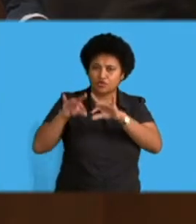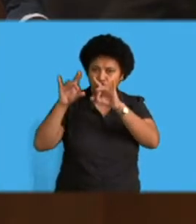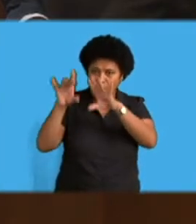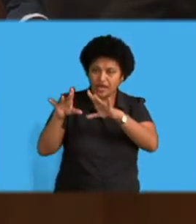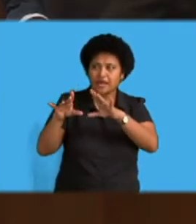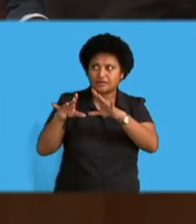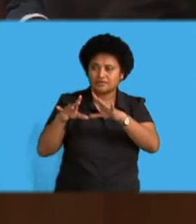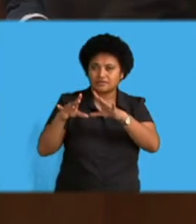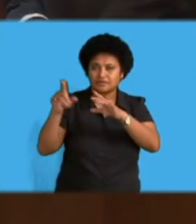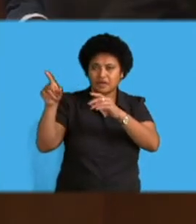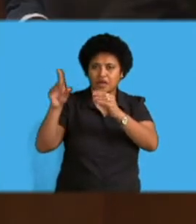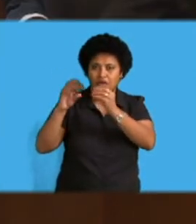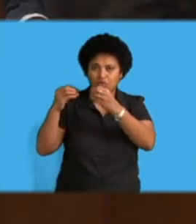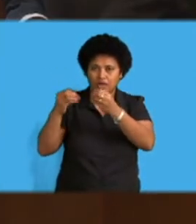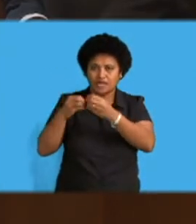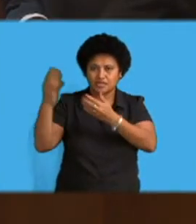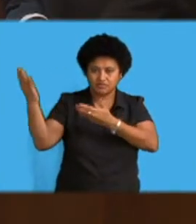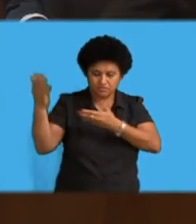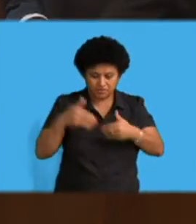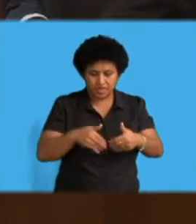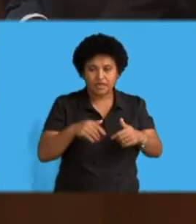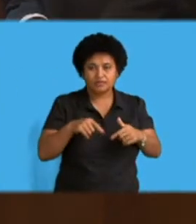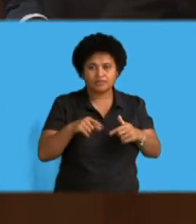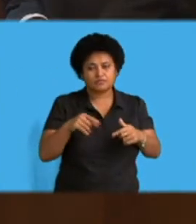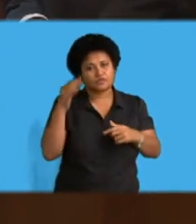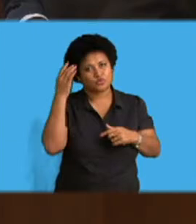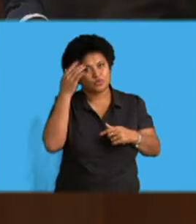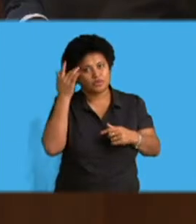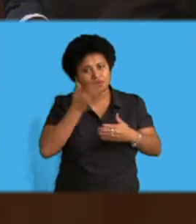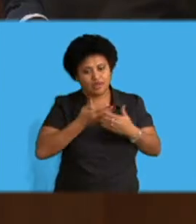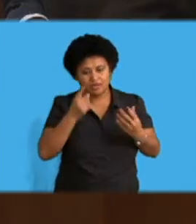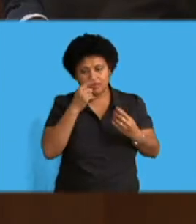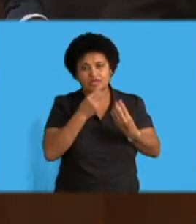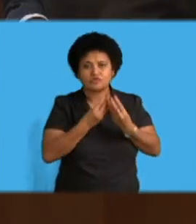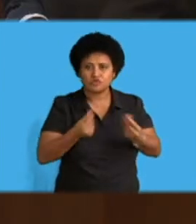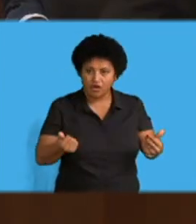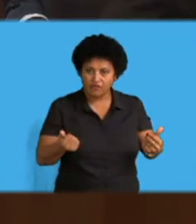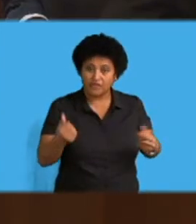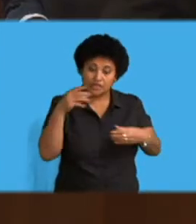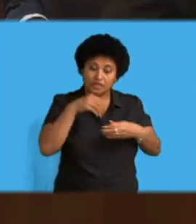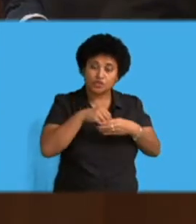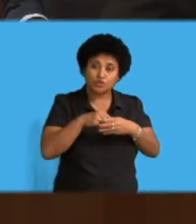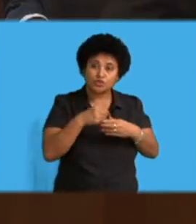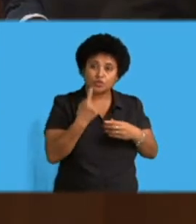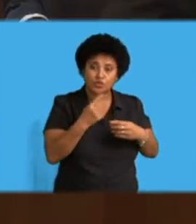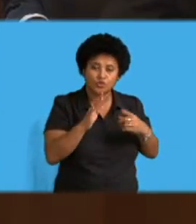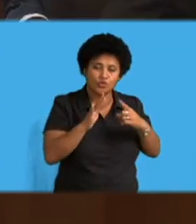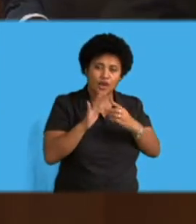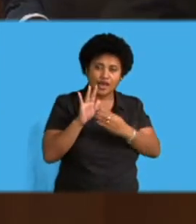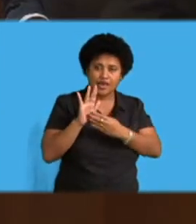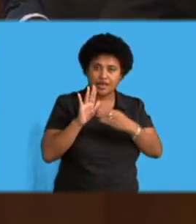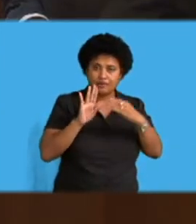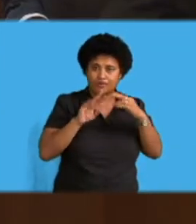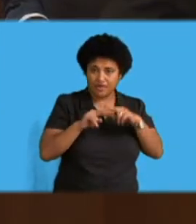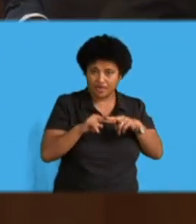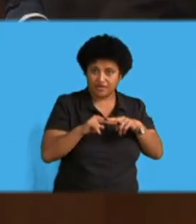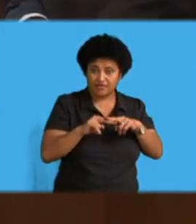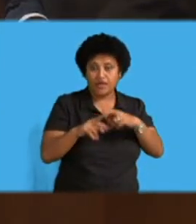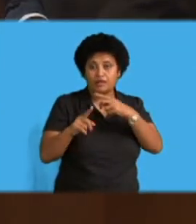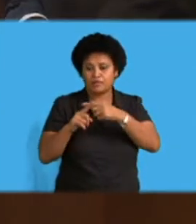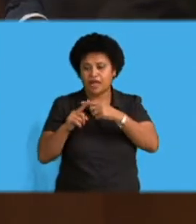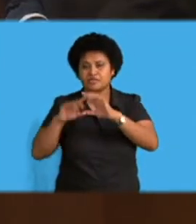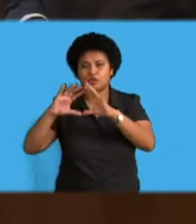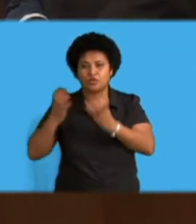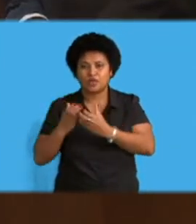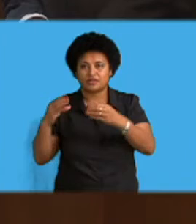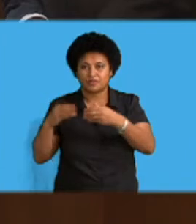solution. This will complement the current efforts applied by the IMF and the World Bank. This de-risking issue has had a huge